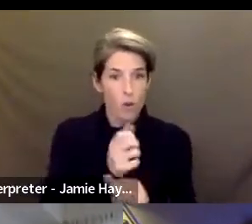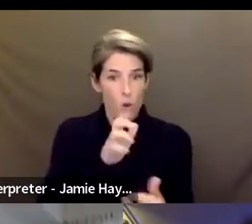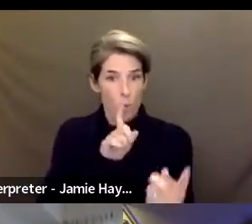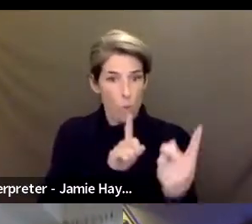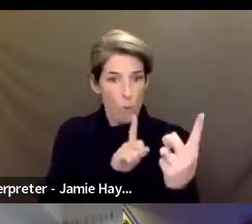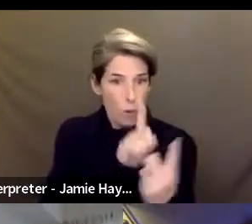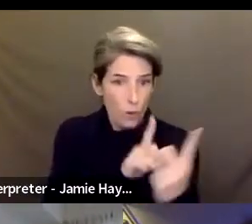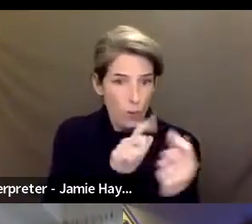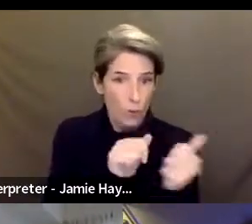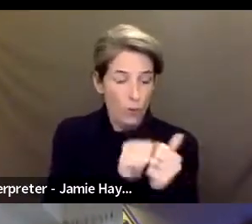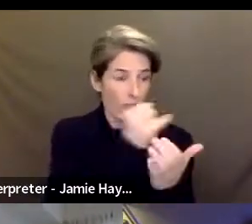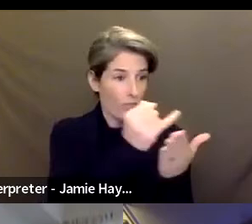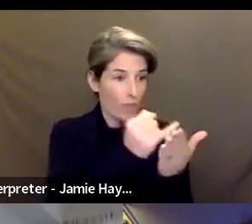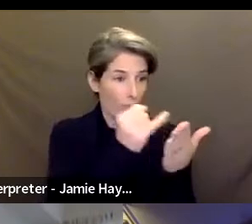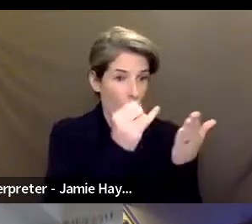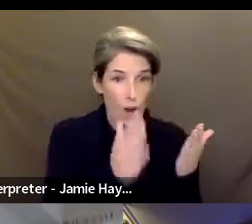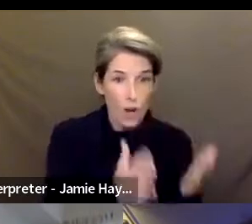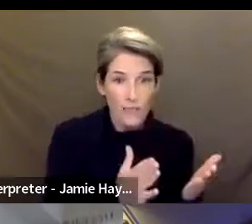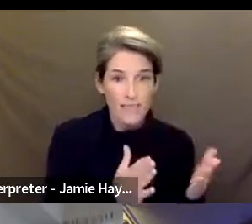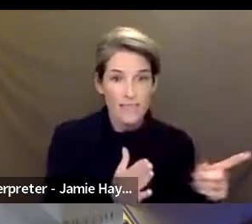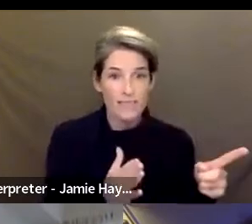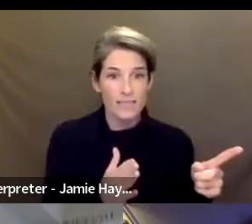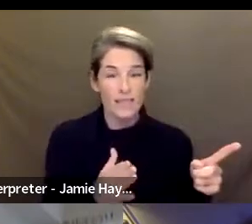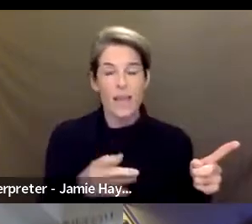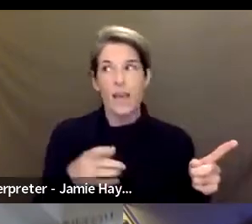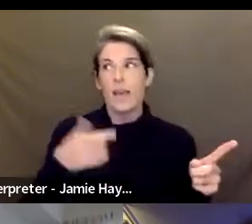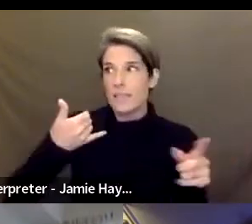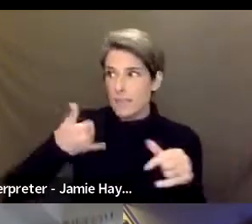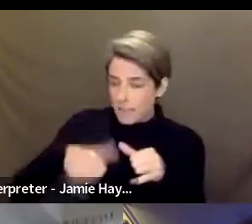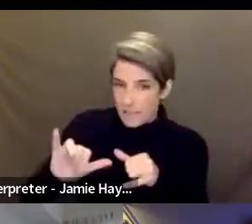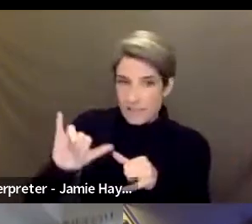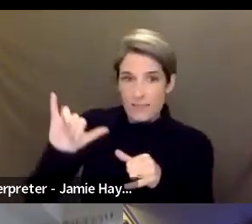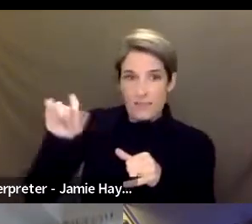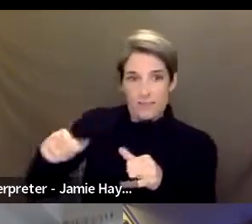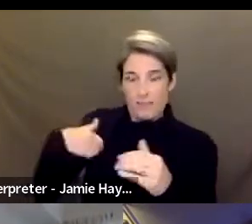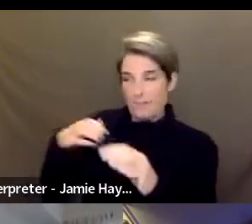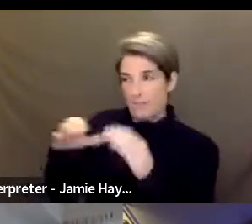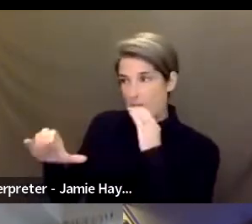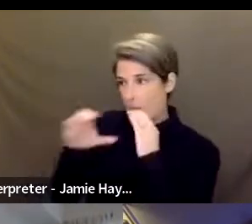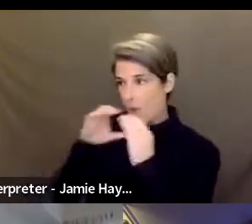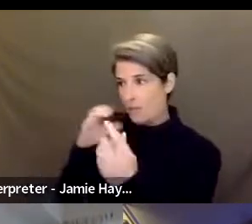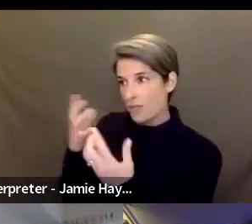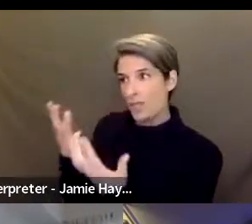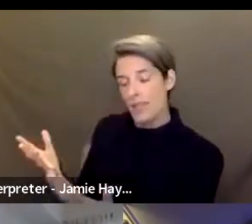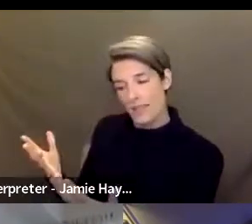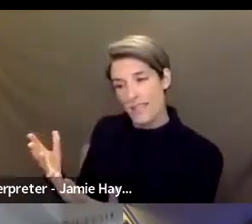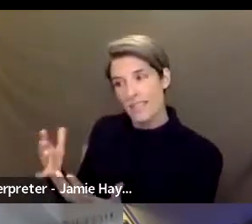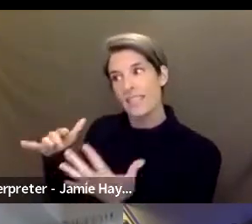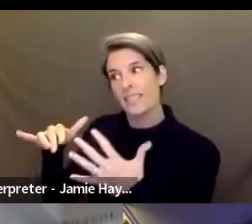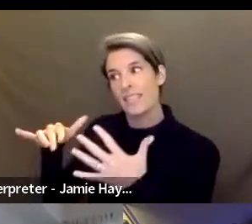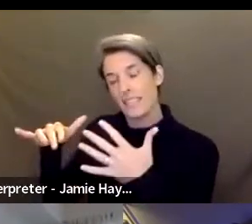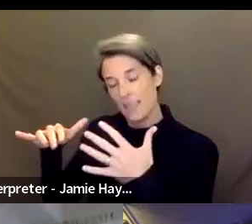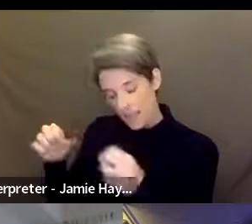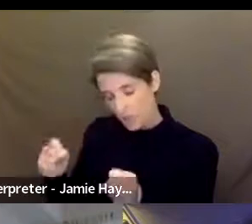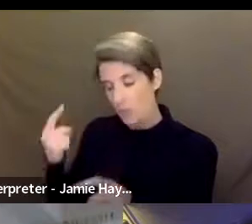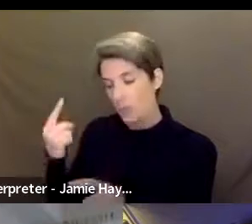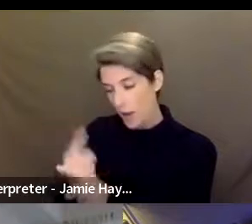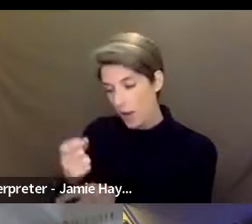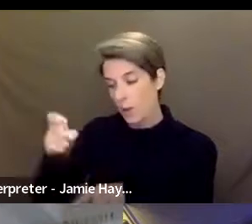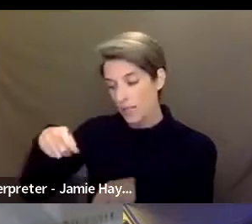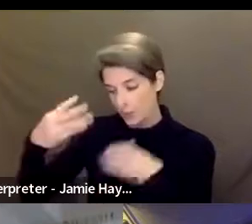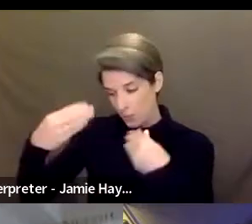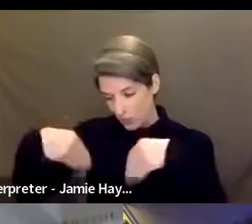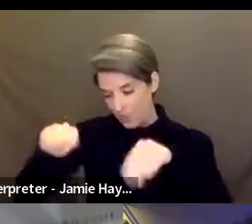artists, I still had to have conversations about, well, yeah, but we have to sell tickets, right? That's